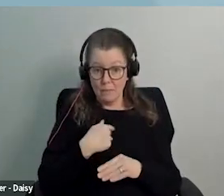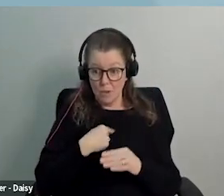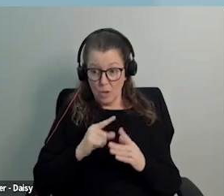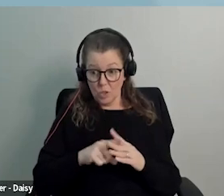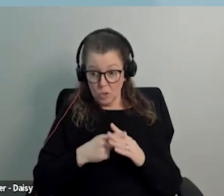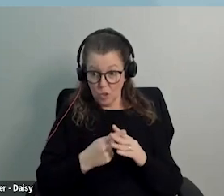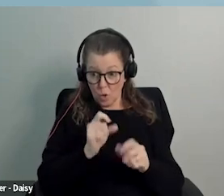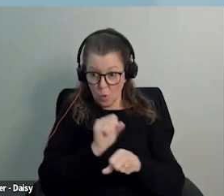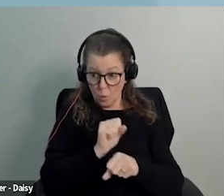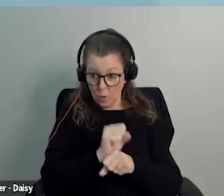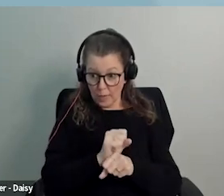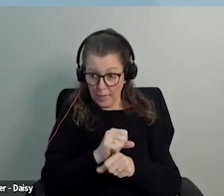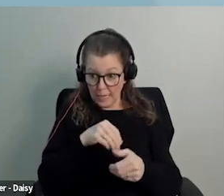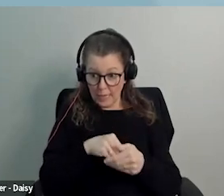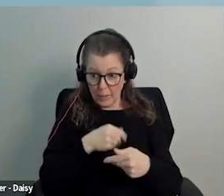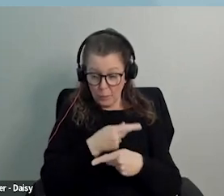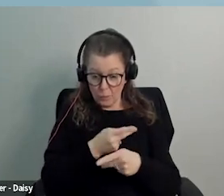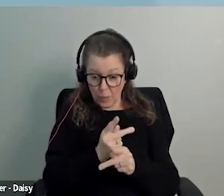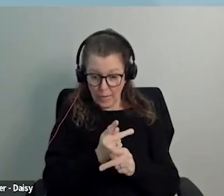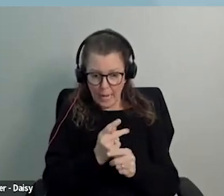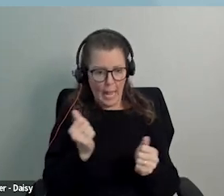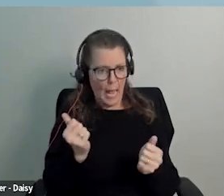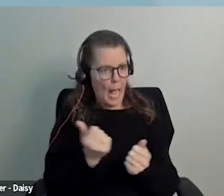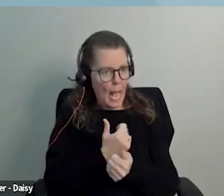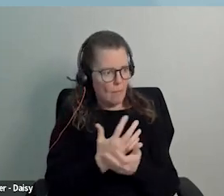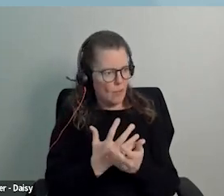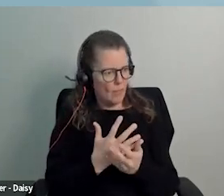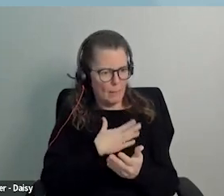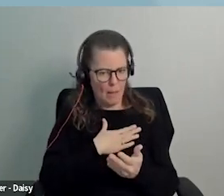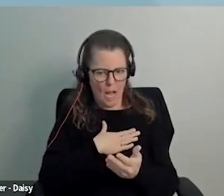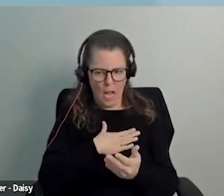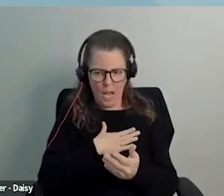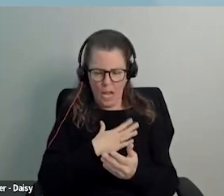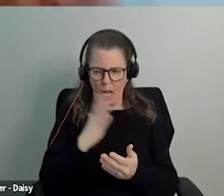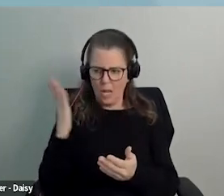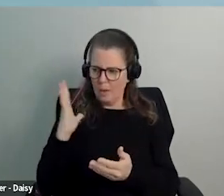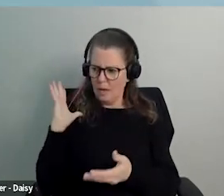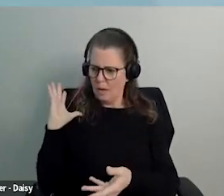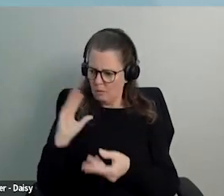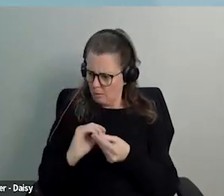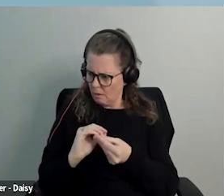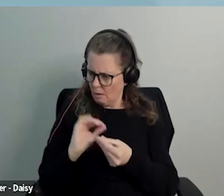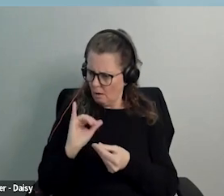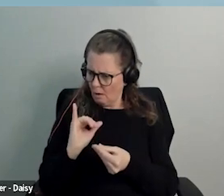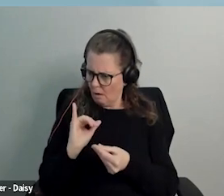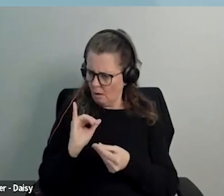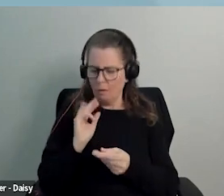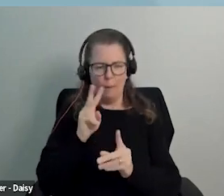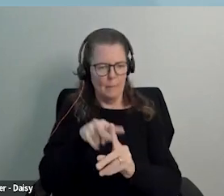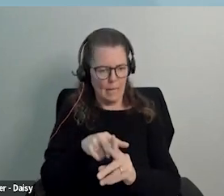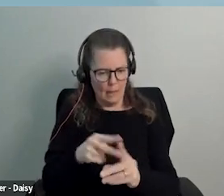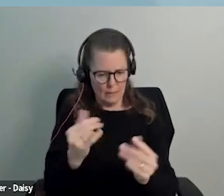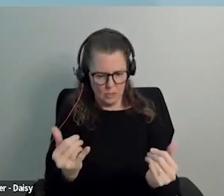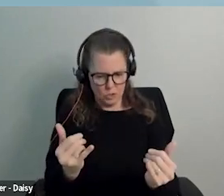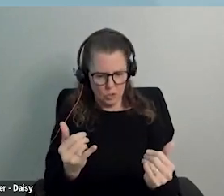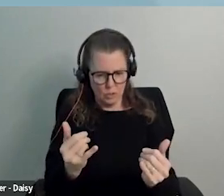within product, that everything else that I had done had contributed to me getting there. And so while I didn't have formal product experience like some